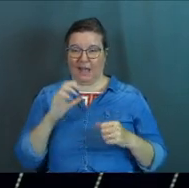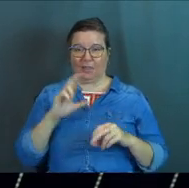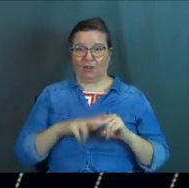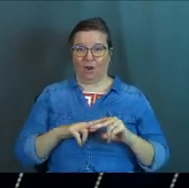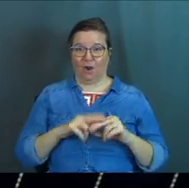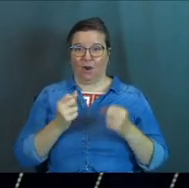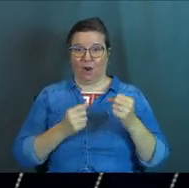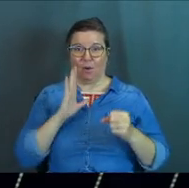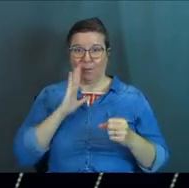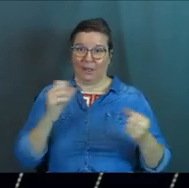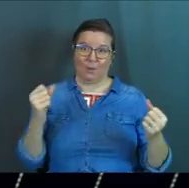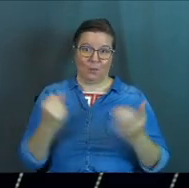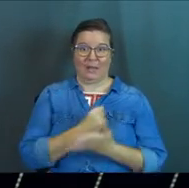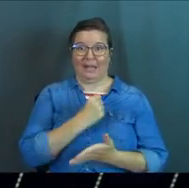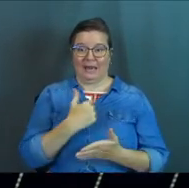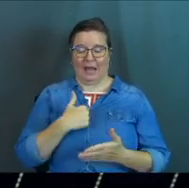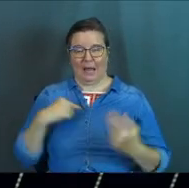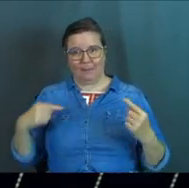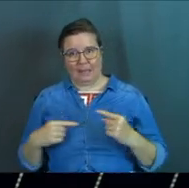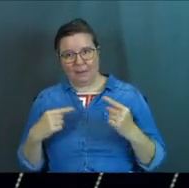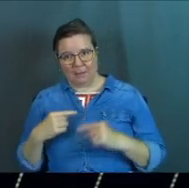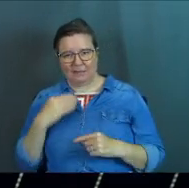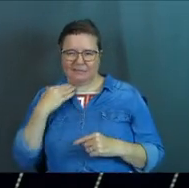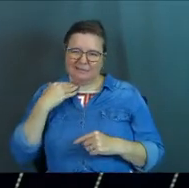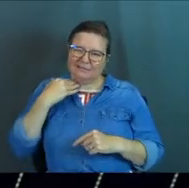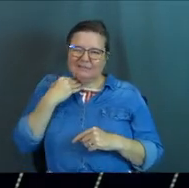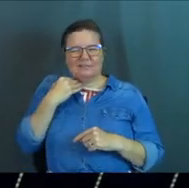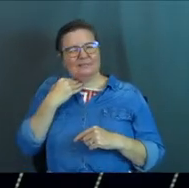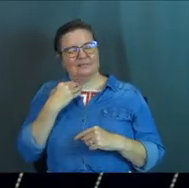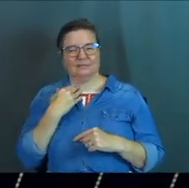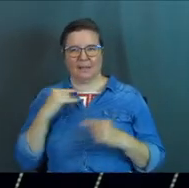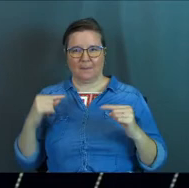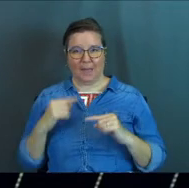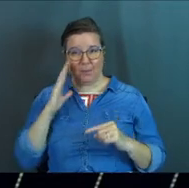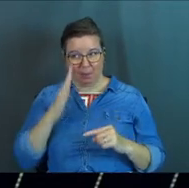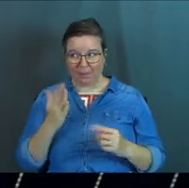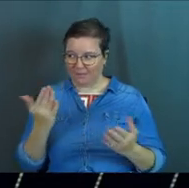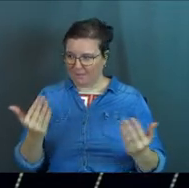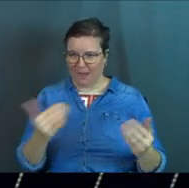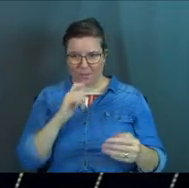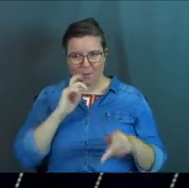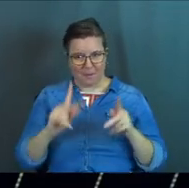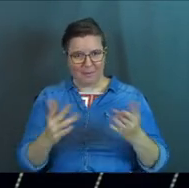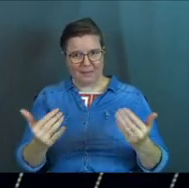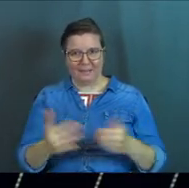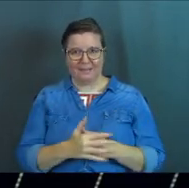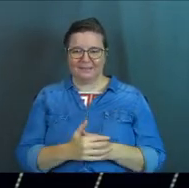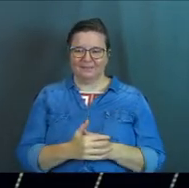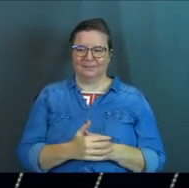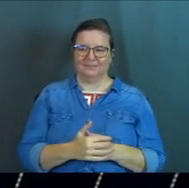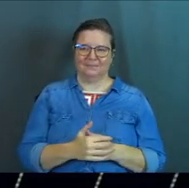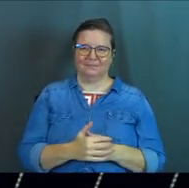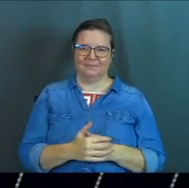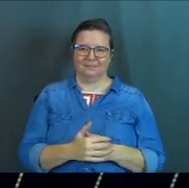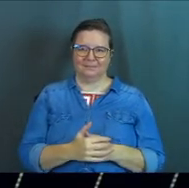win, and I'll be in pain. Come on, where you at, old people? Let's go.